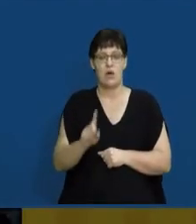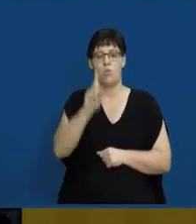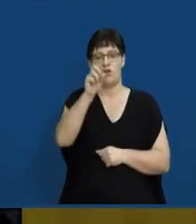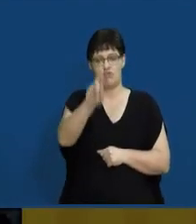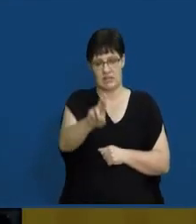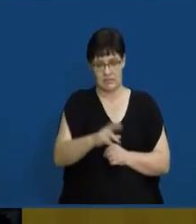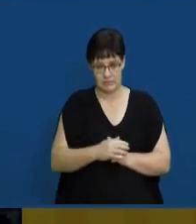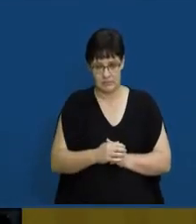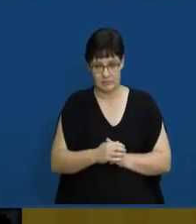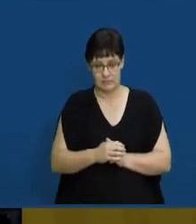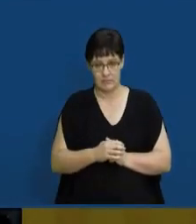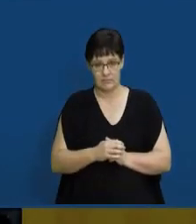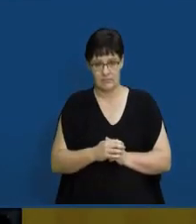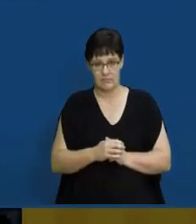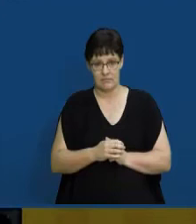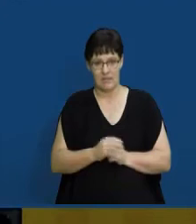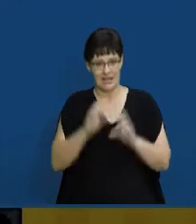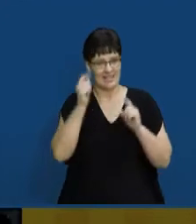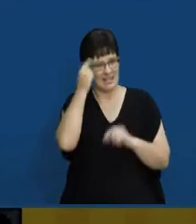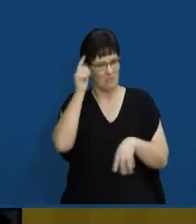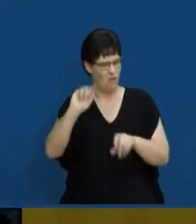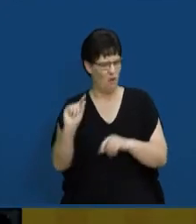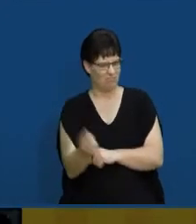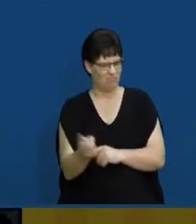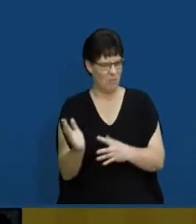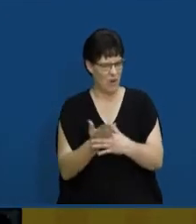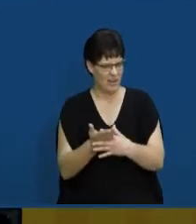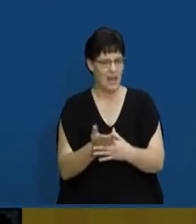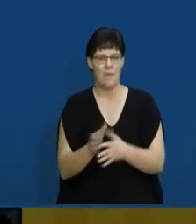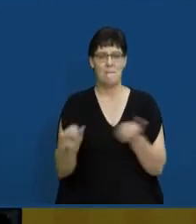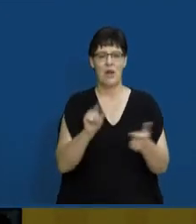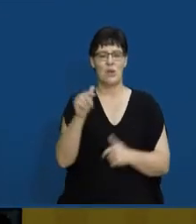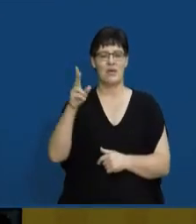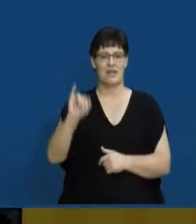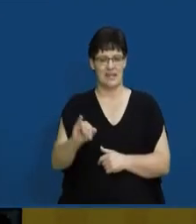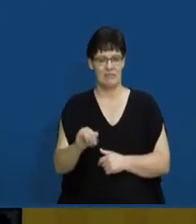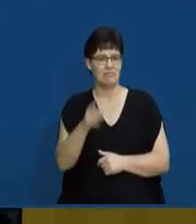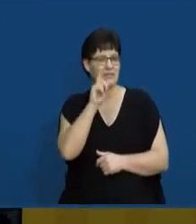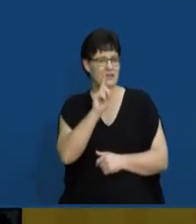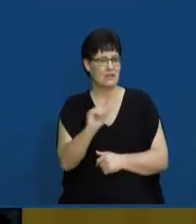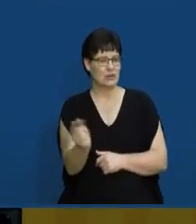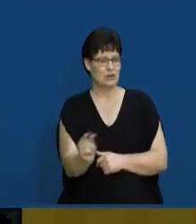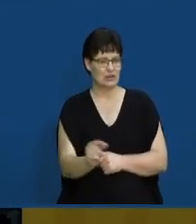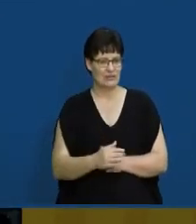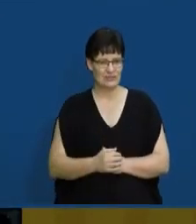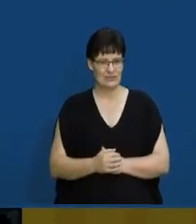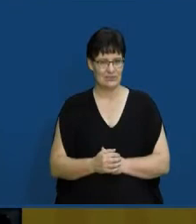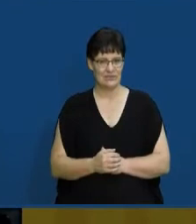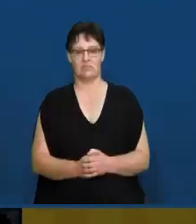Rand. I think it's time for a break. We'll go back to Looney, and we'll see you in a jiffy.